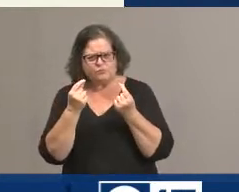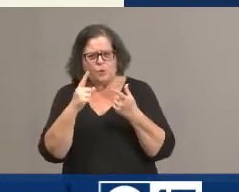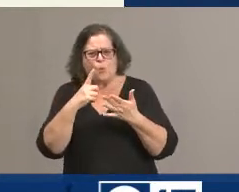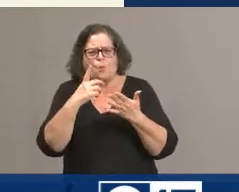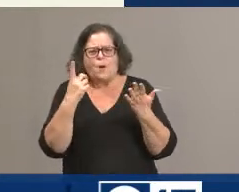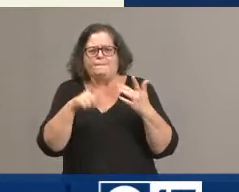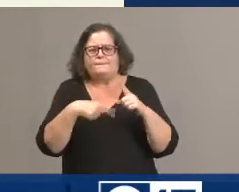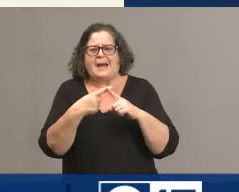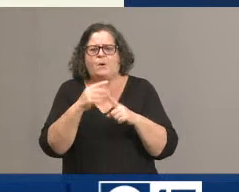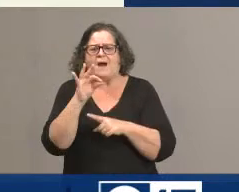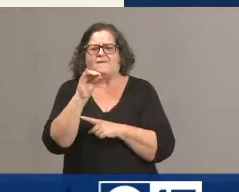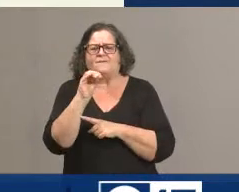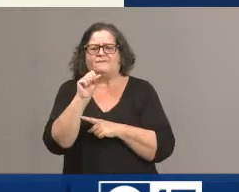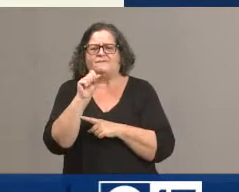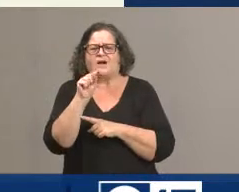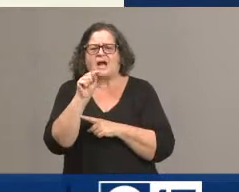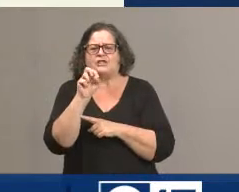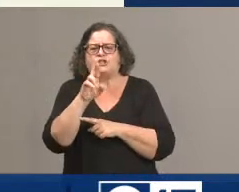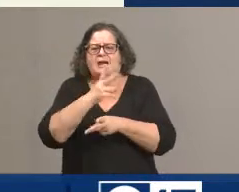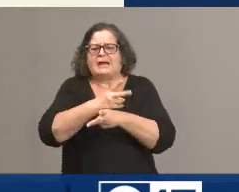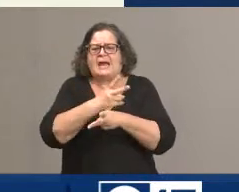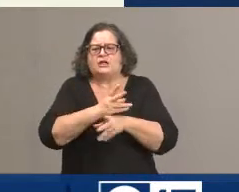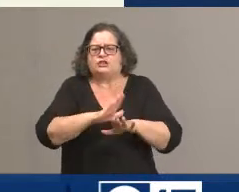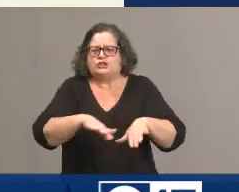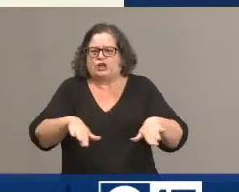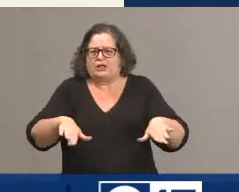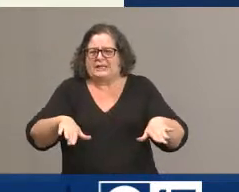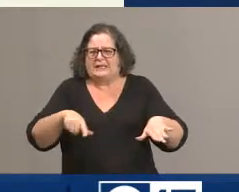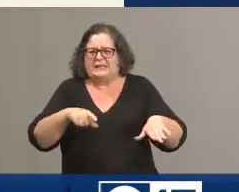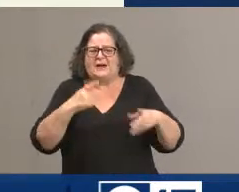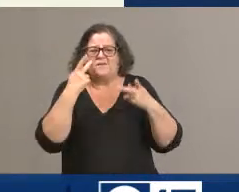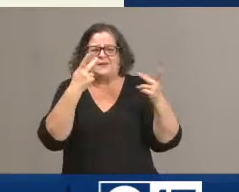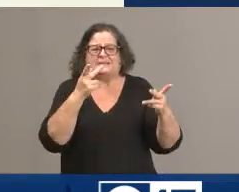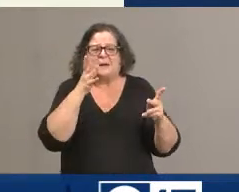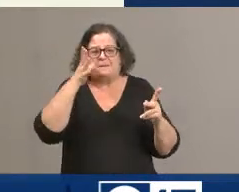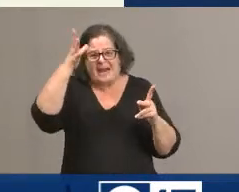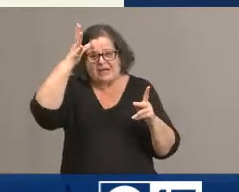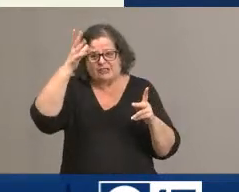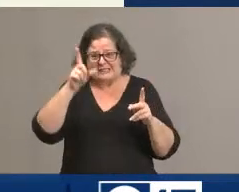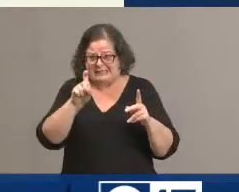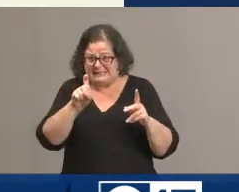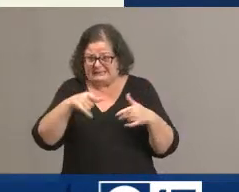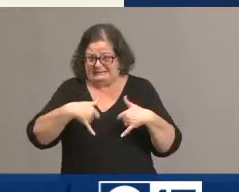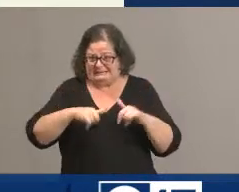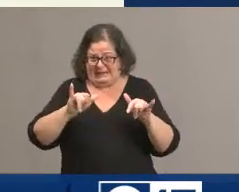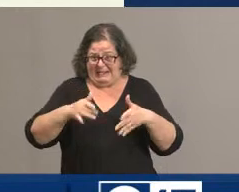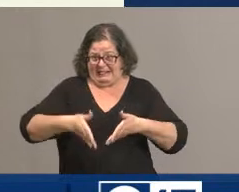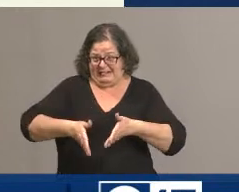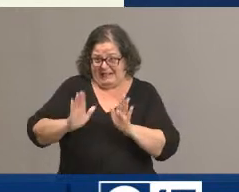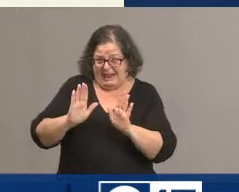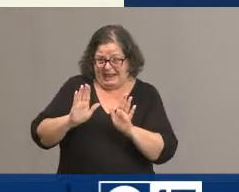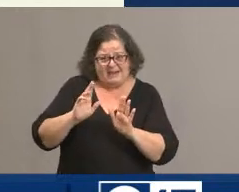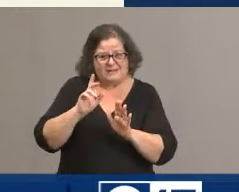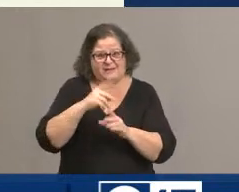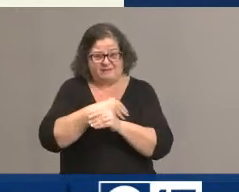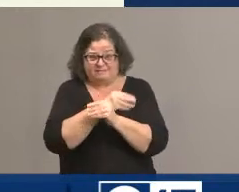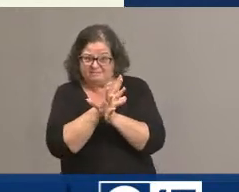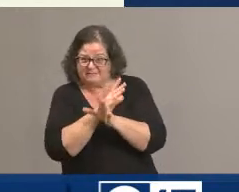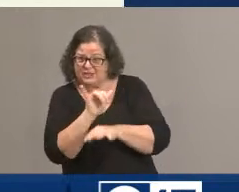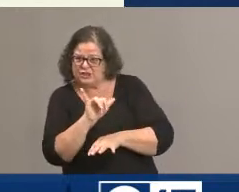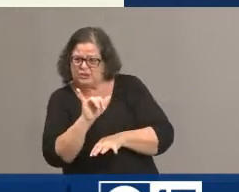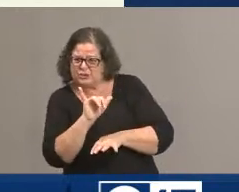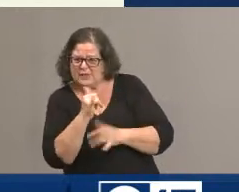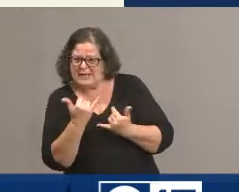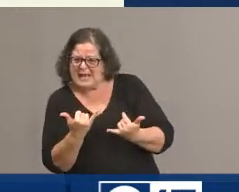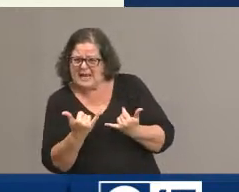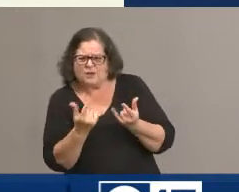visits that children have with their parents, or should that go back to virtual visits? So thank you, Mary